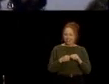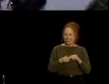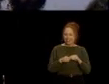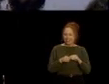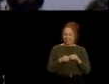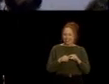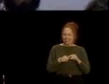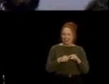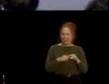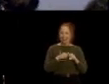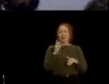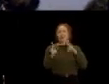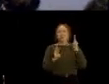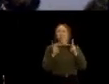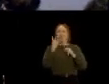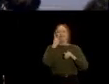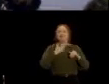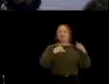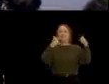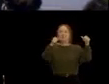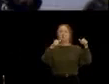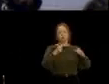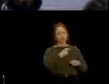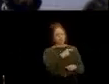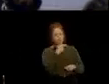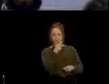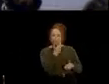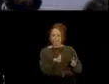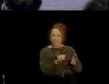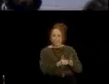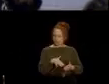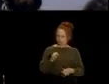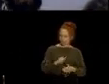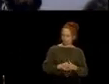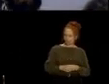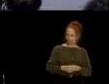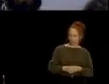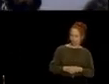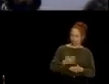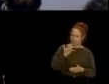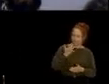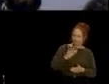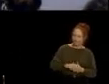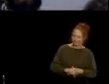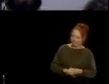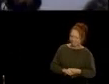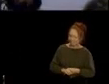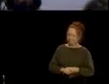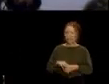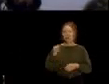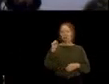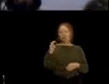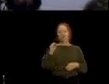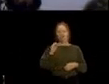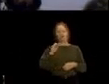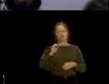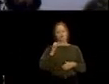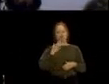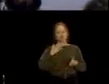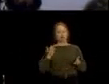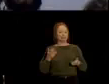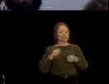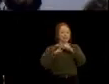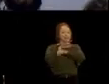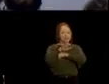But yeah, I try really hard to ask for help when I'm feeling burnt out and when I'm feeling like internally I